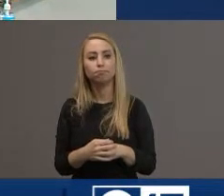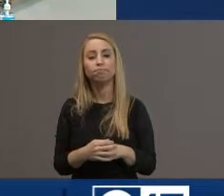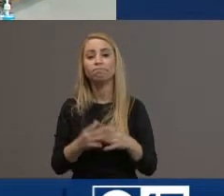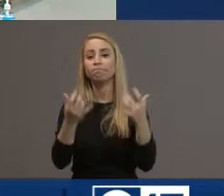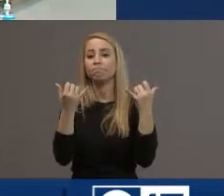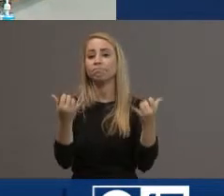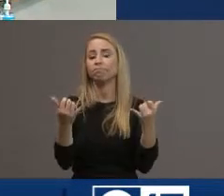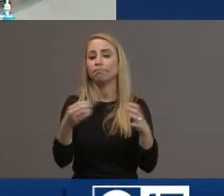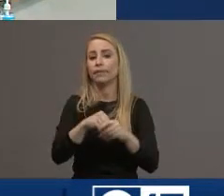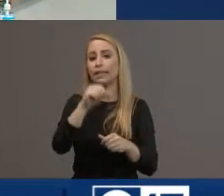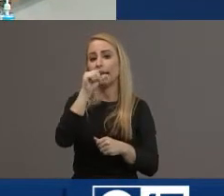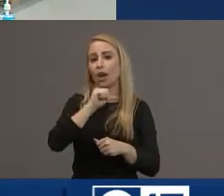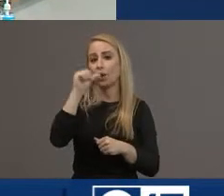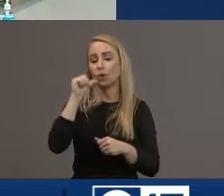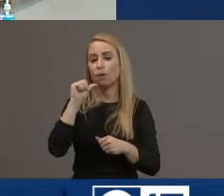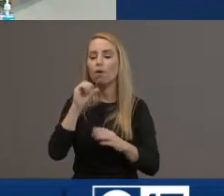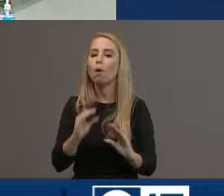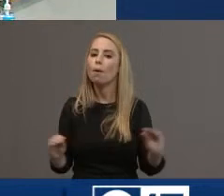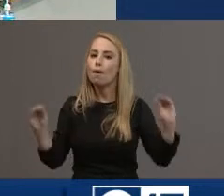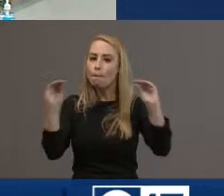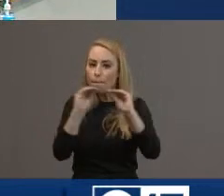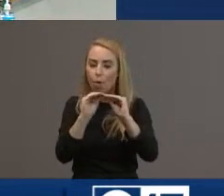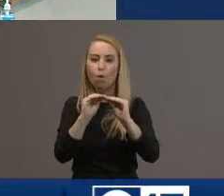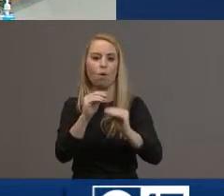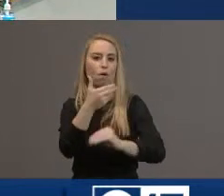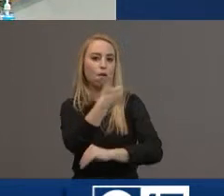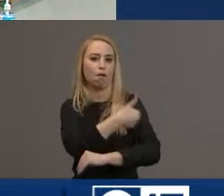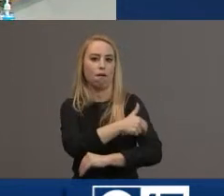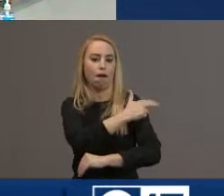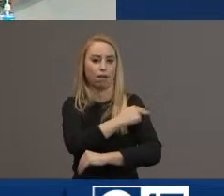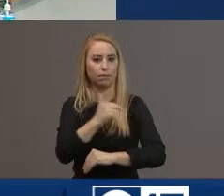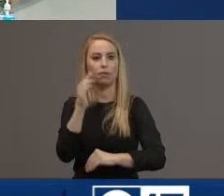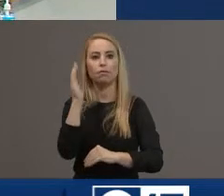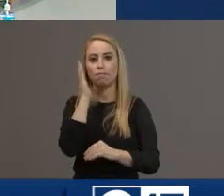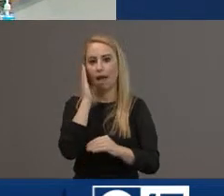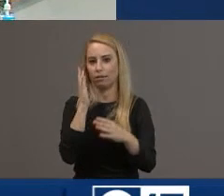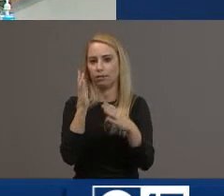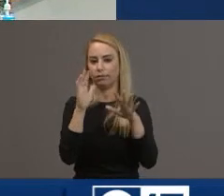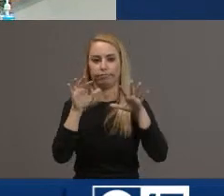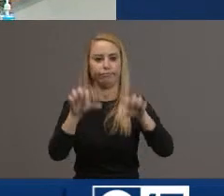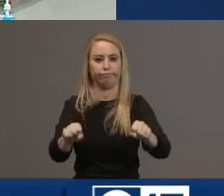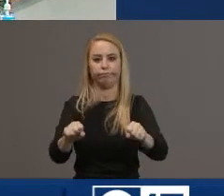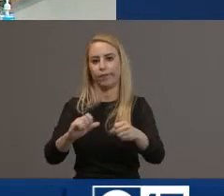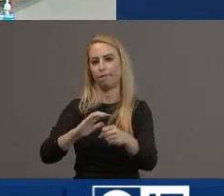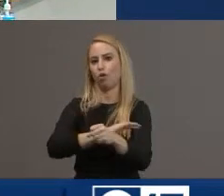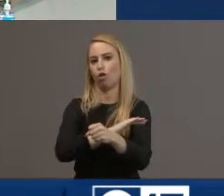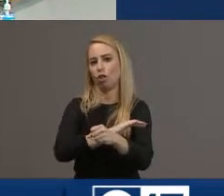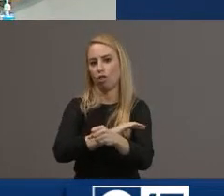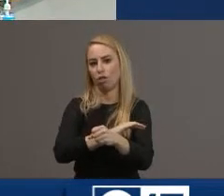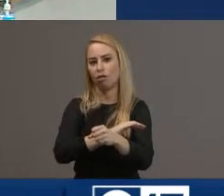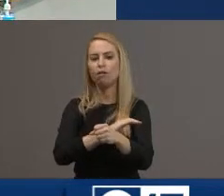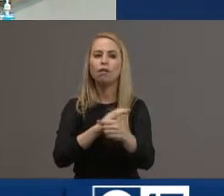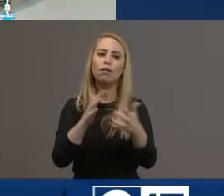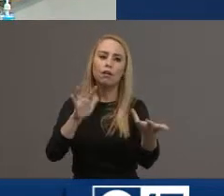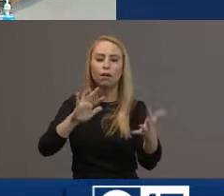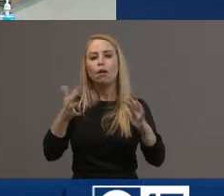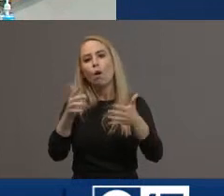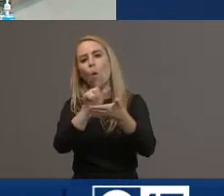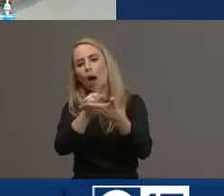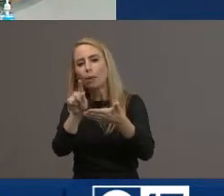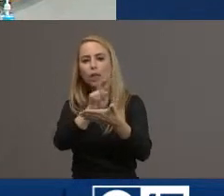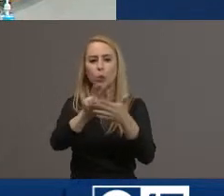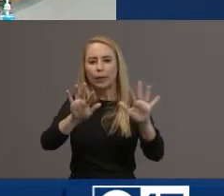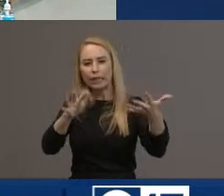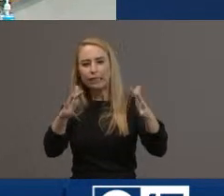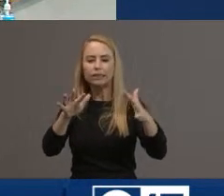Today in Arizona, we have more hospital beds in use. It's give or take a week or two, but we